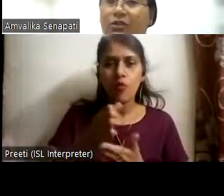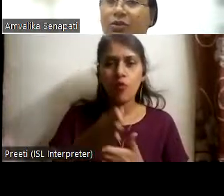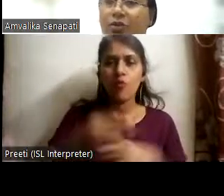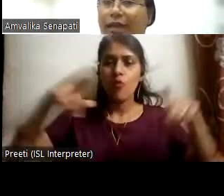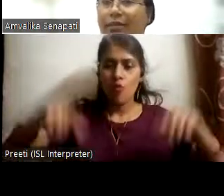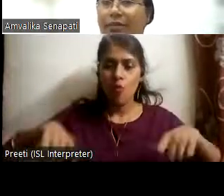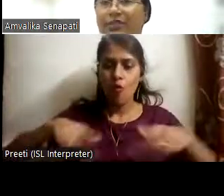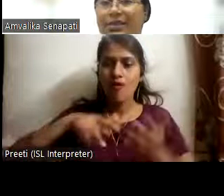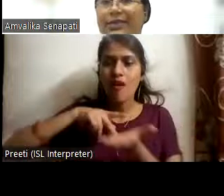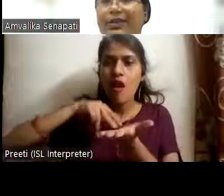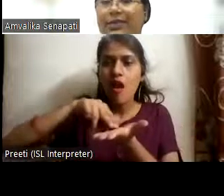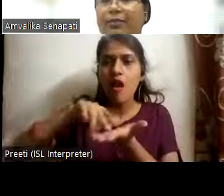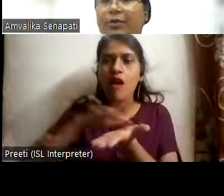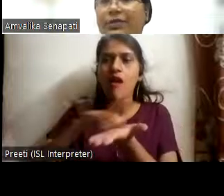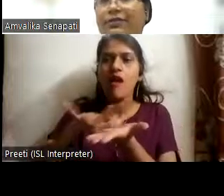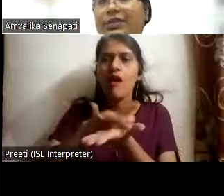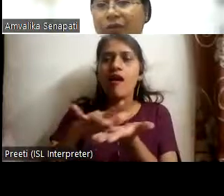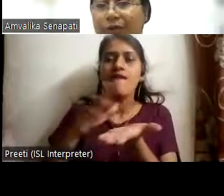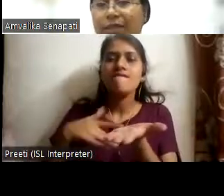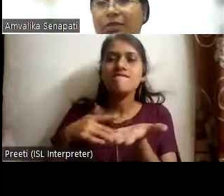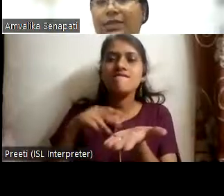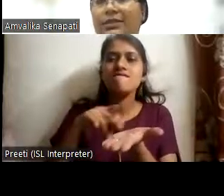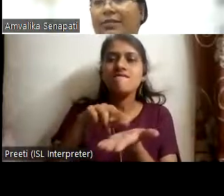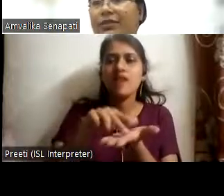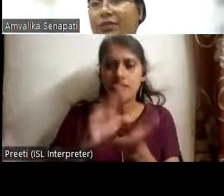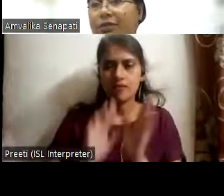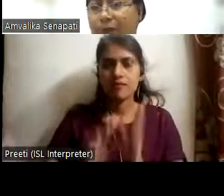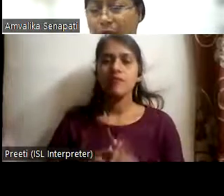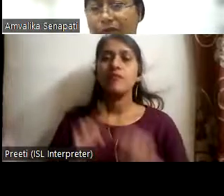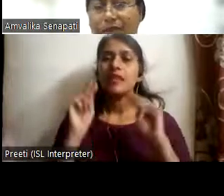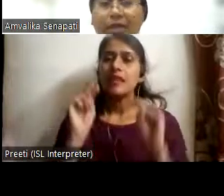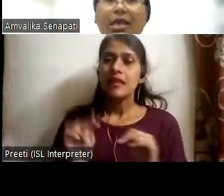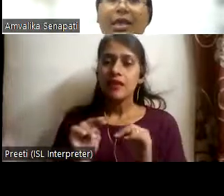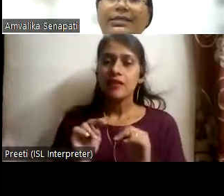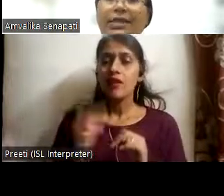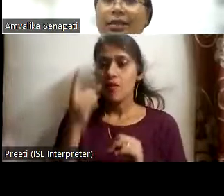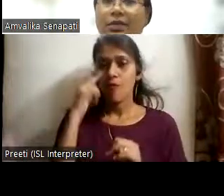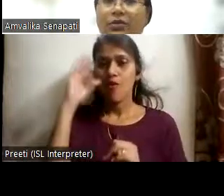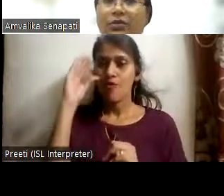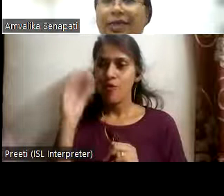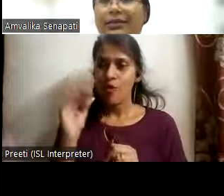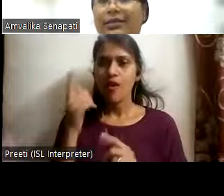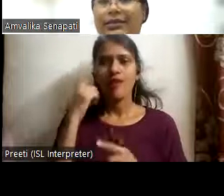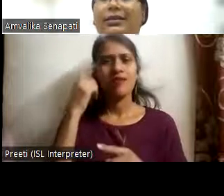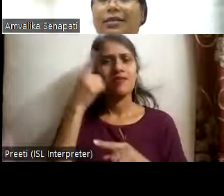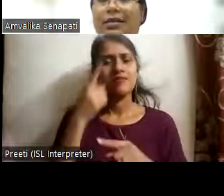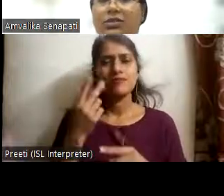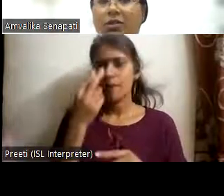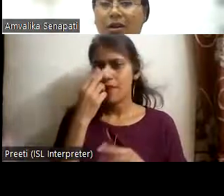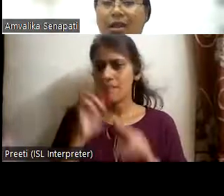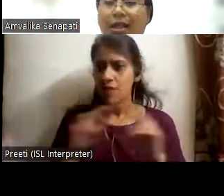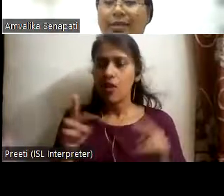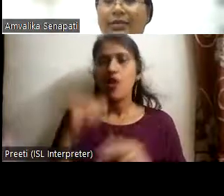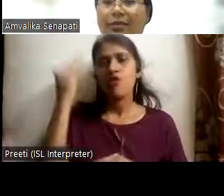manifestations of the door at the chest level, at the body level is required so that somebody with low vision is alerted to the fact that this is a glass